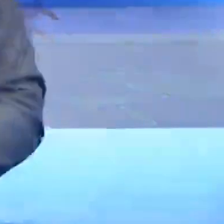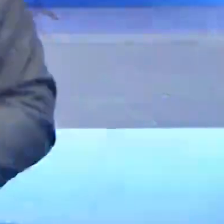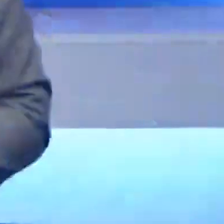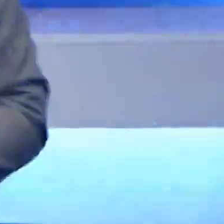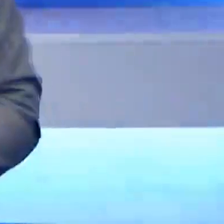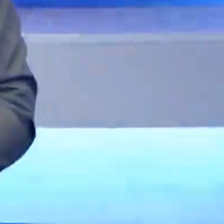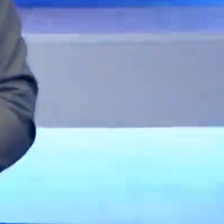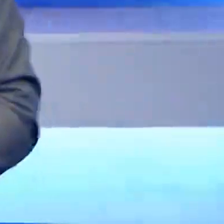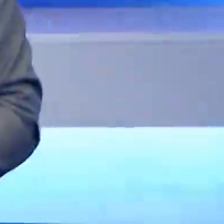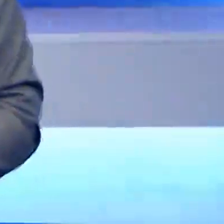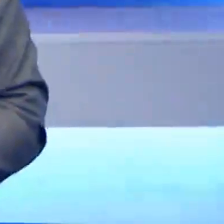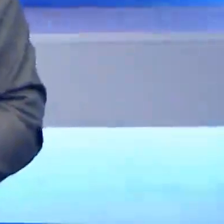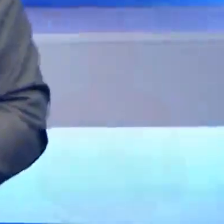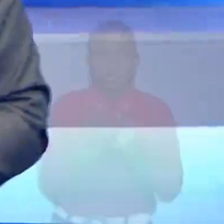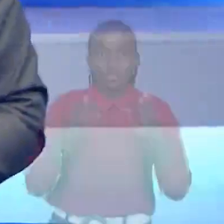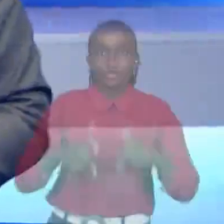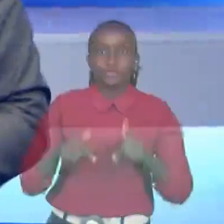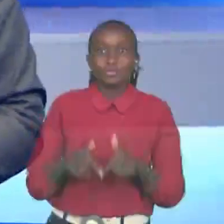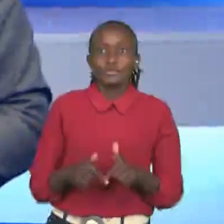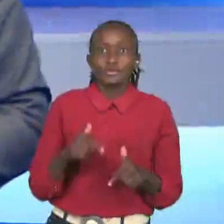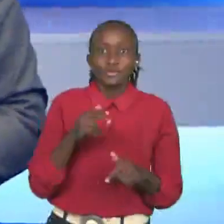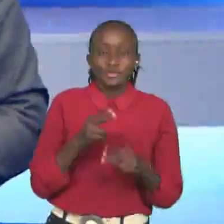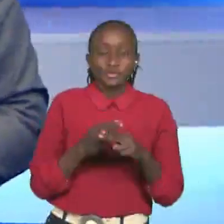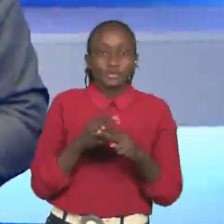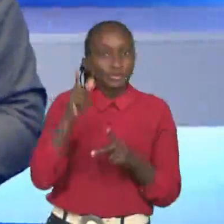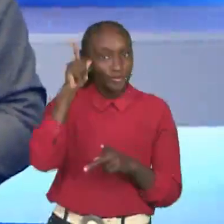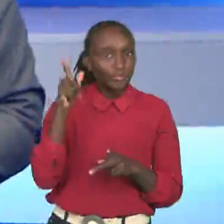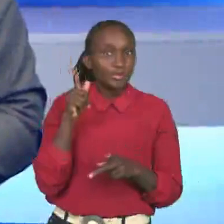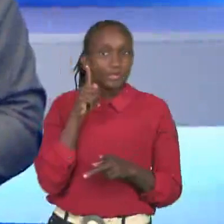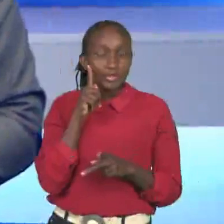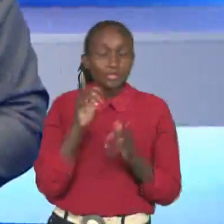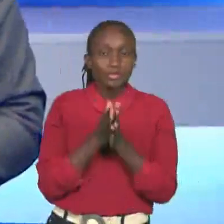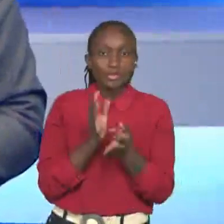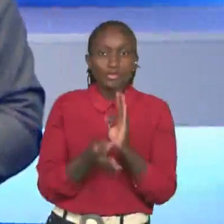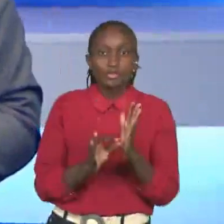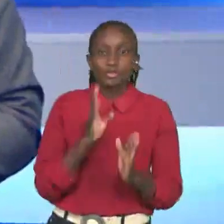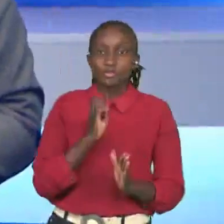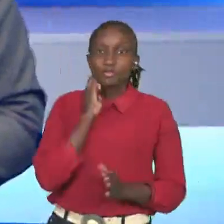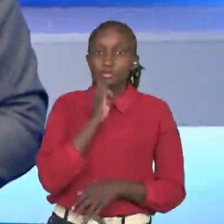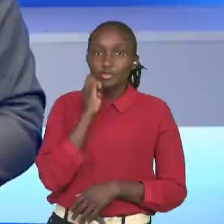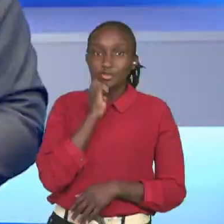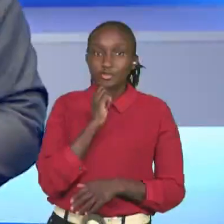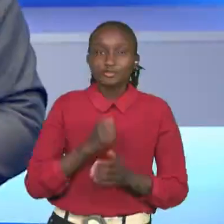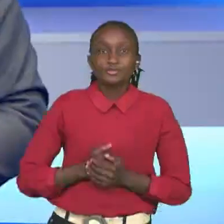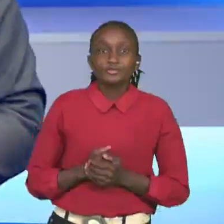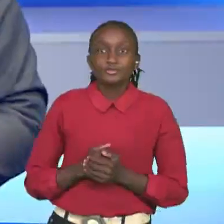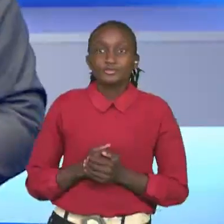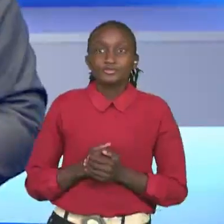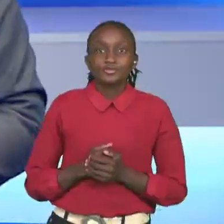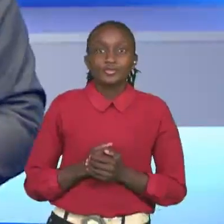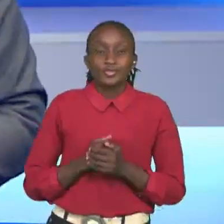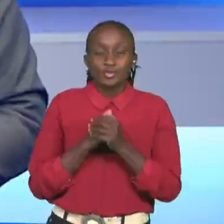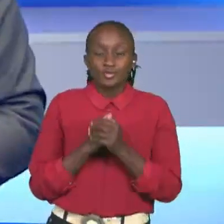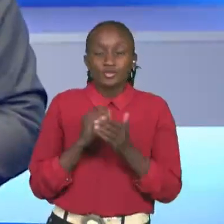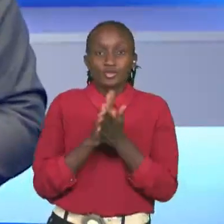A good evening and welcome to Breaking Today Tonight. My name is Lanny Rashid. Our sign language interpreter is Evelyn Wangui. It's going to be